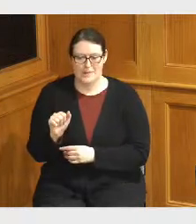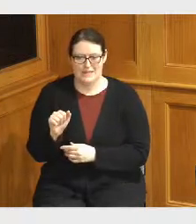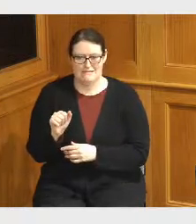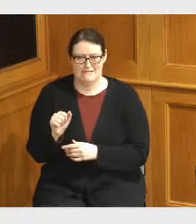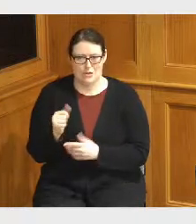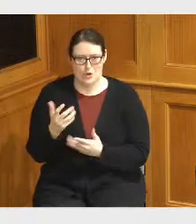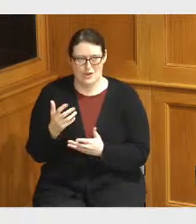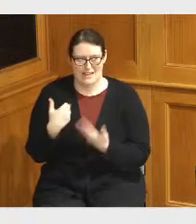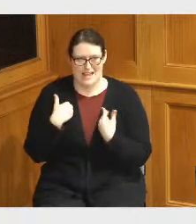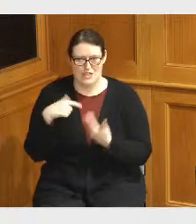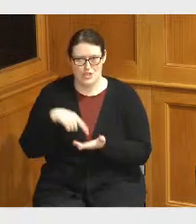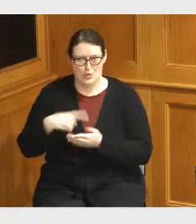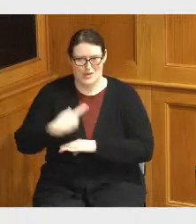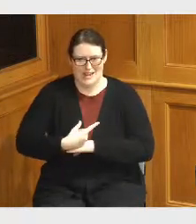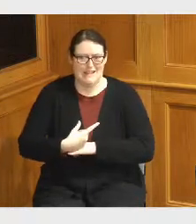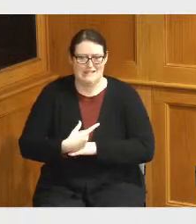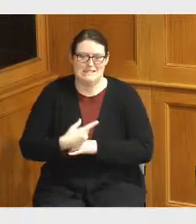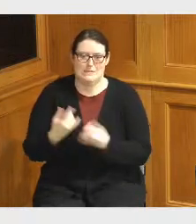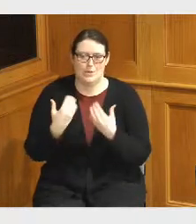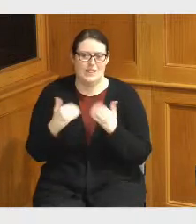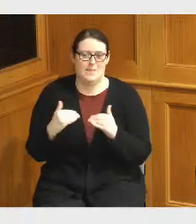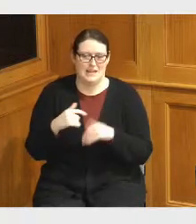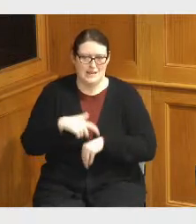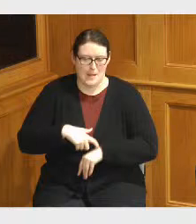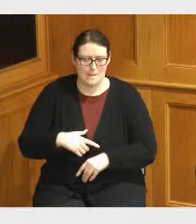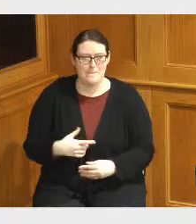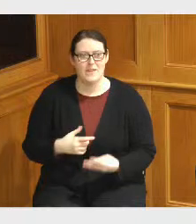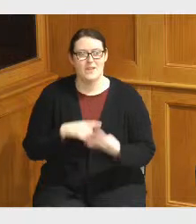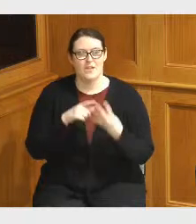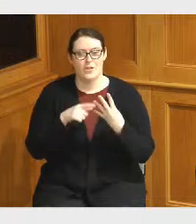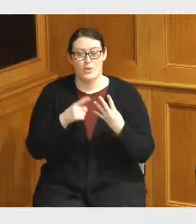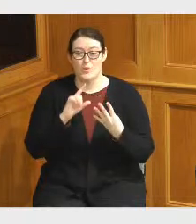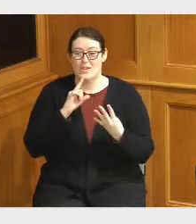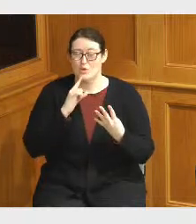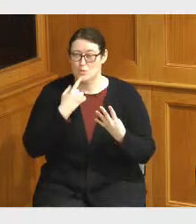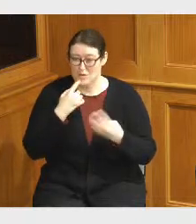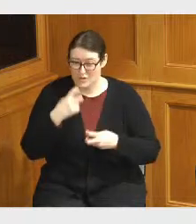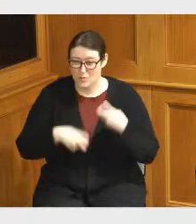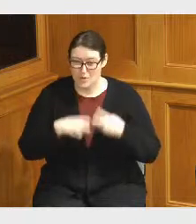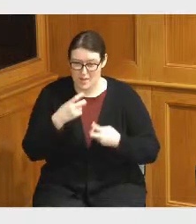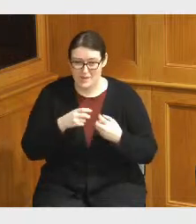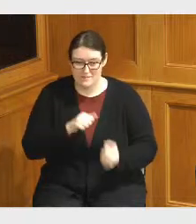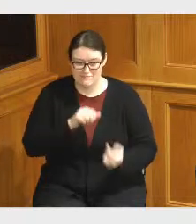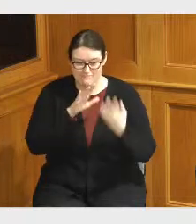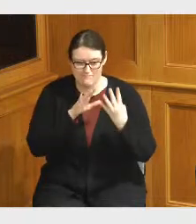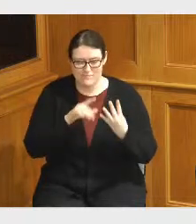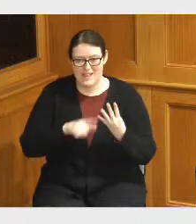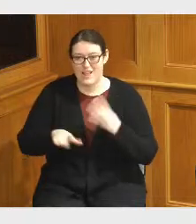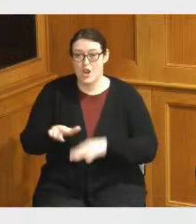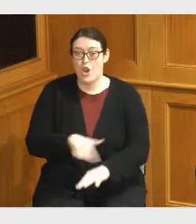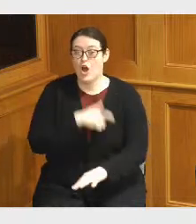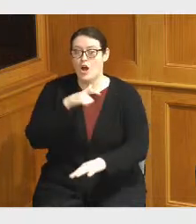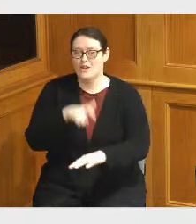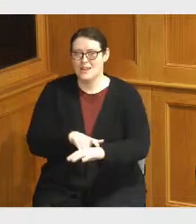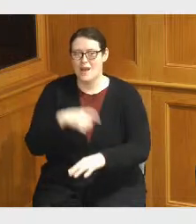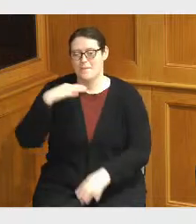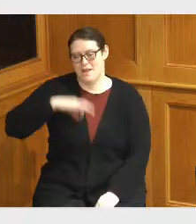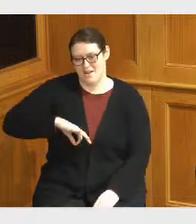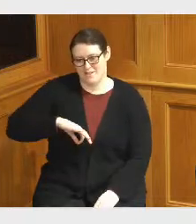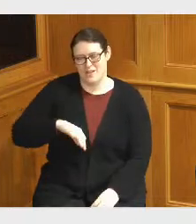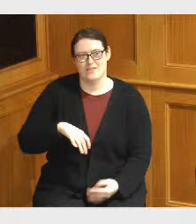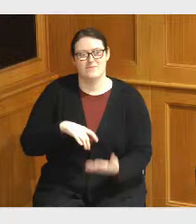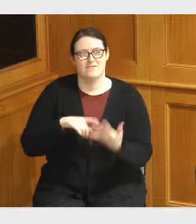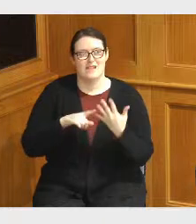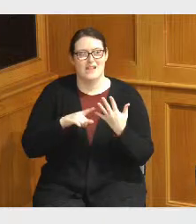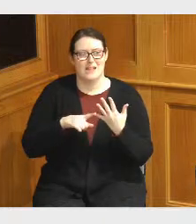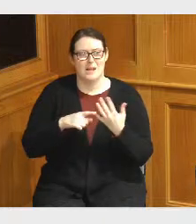want to focus on programs that will solve critical issues and provide long-term benefit. And we want to make sure the funds will be spent